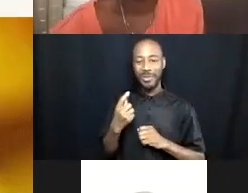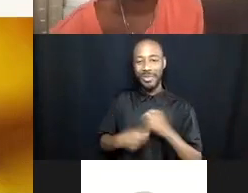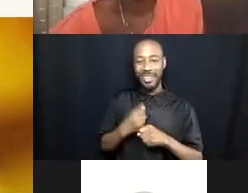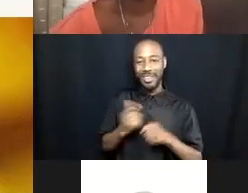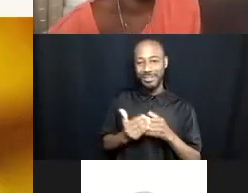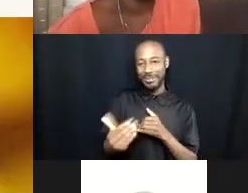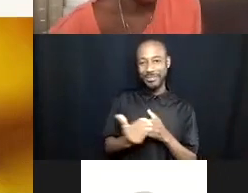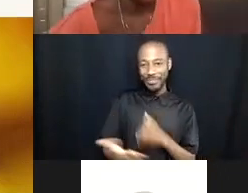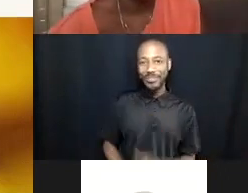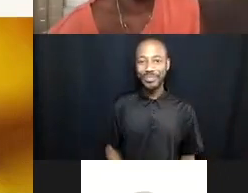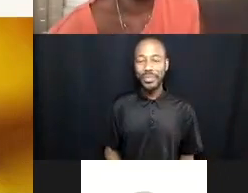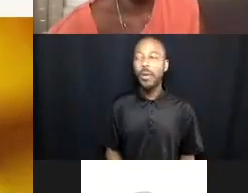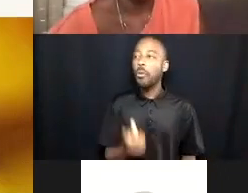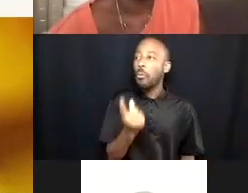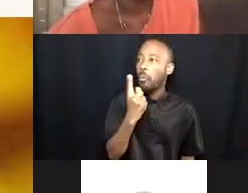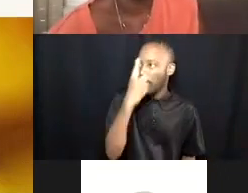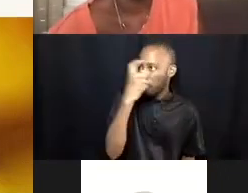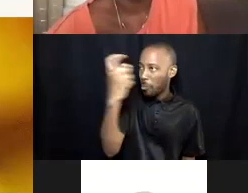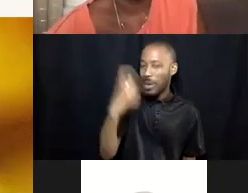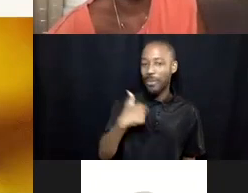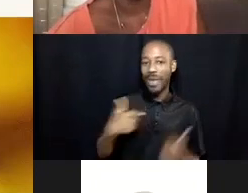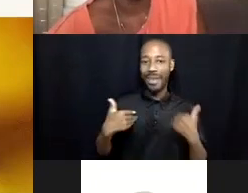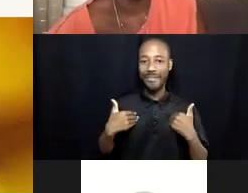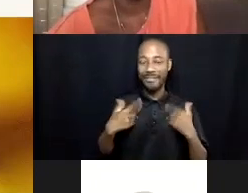One of the dreams that I have is that